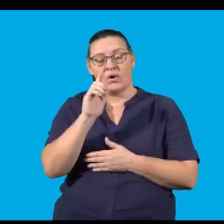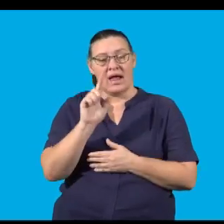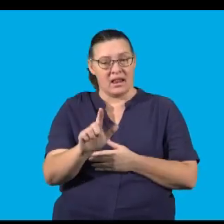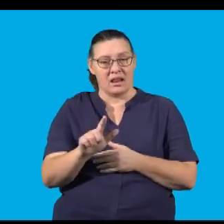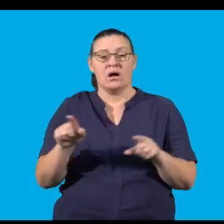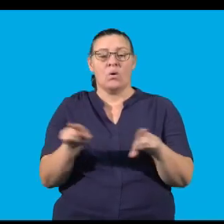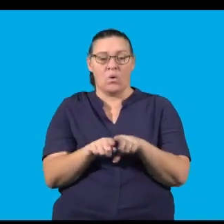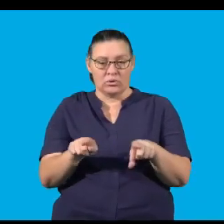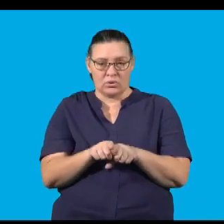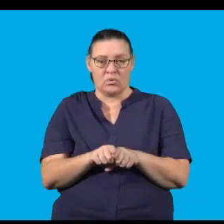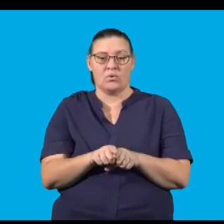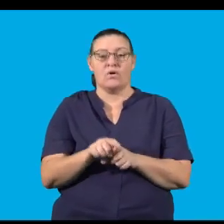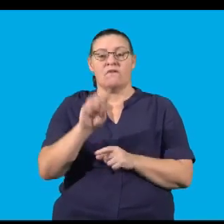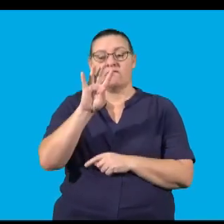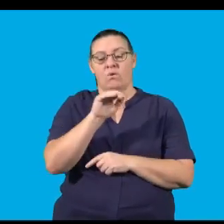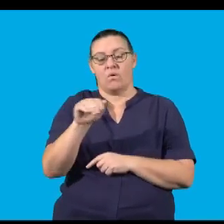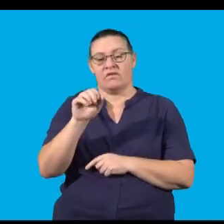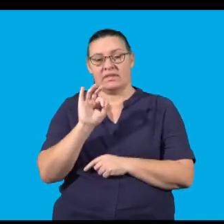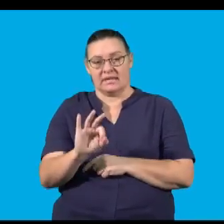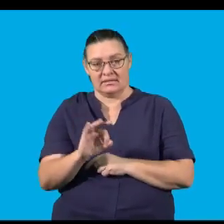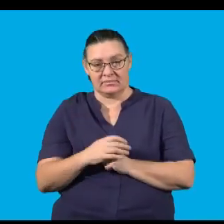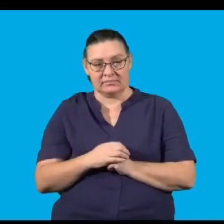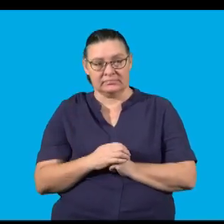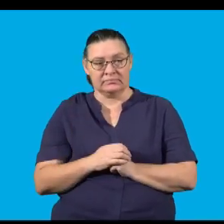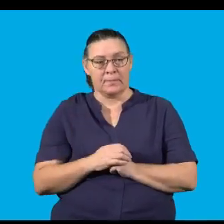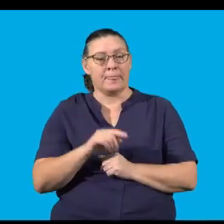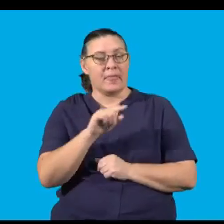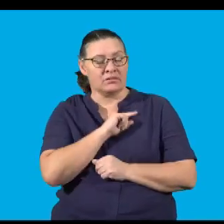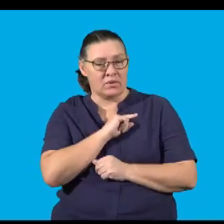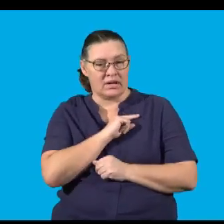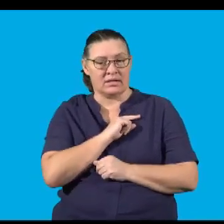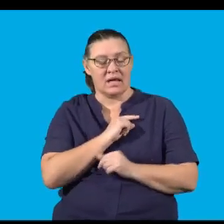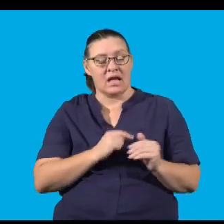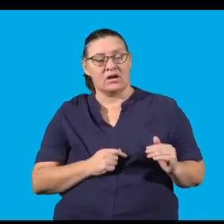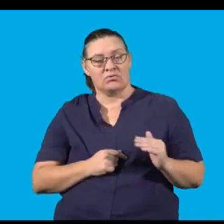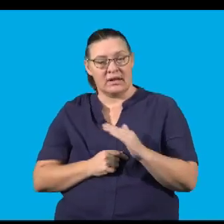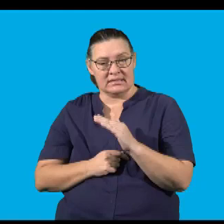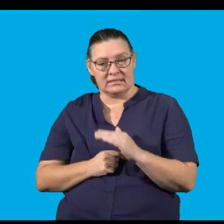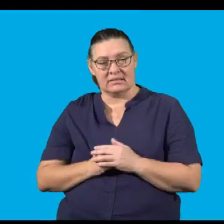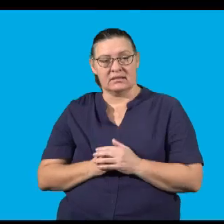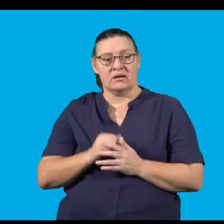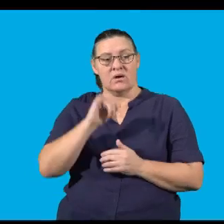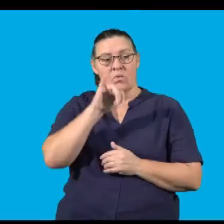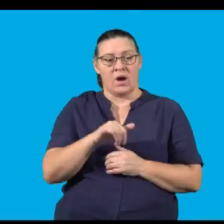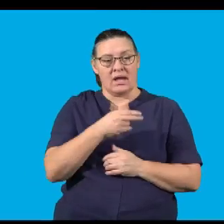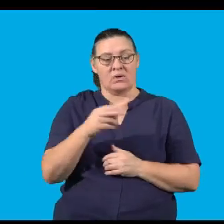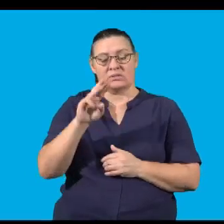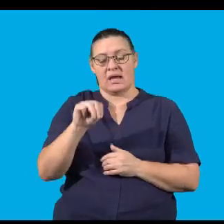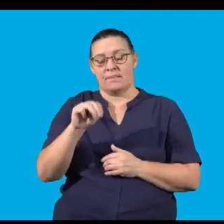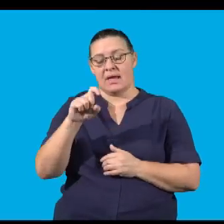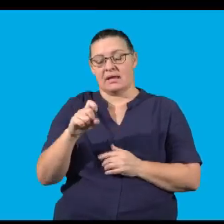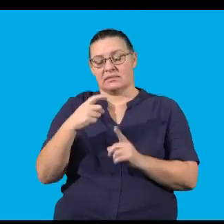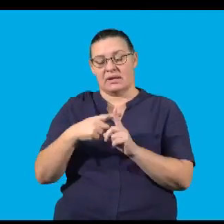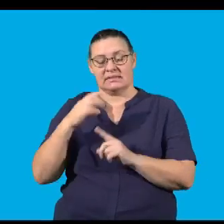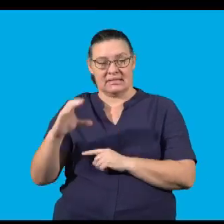is also going to be equal to 4/3. So therefore, we know that the gradient in y equals mx plus c, we know